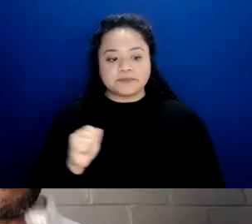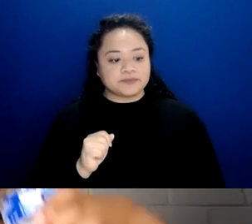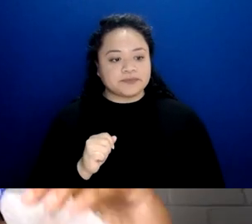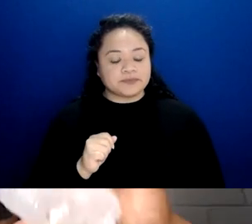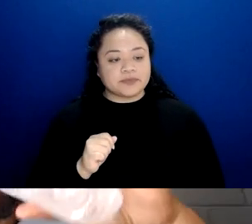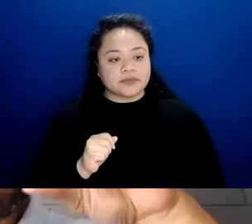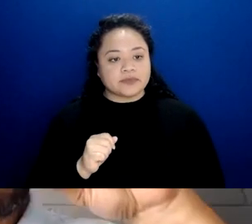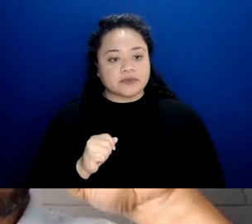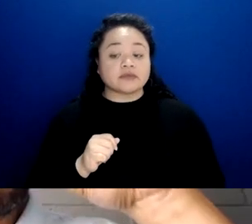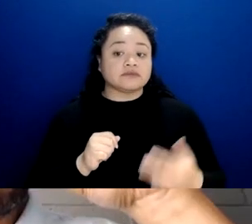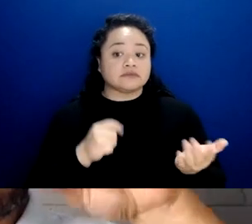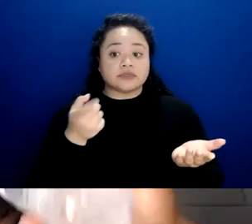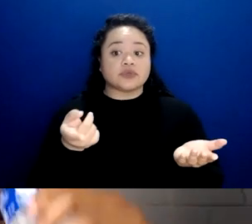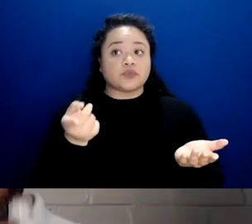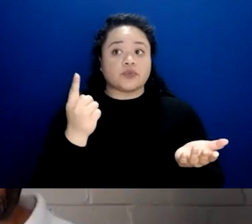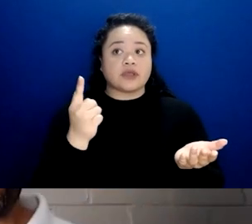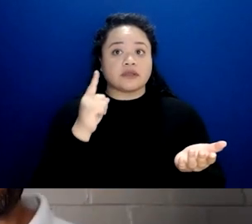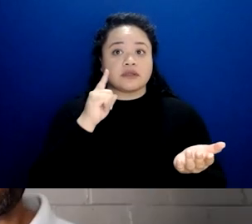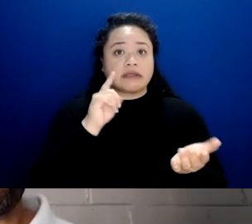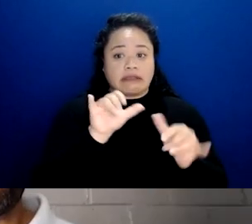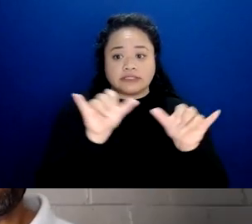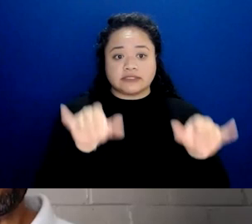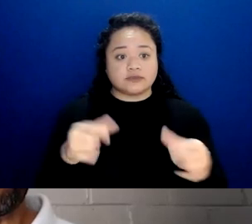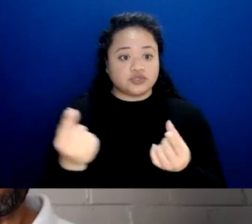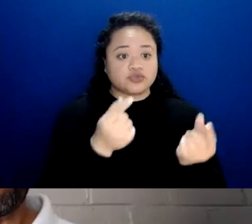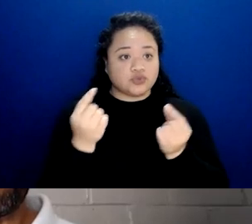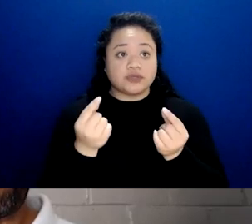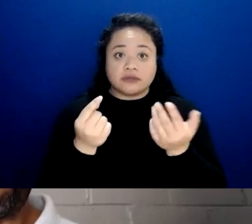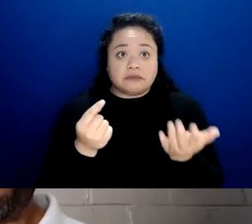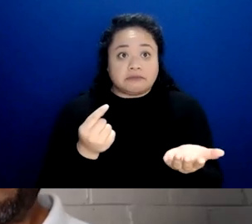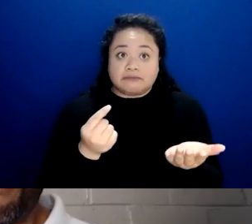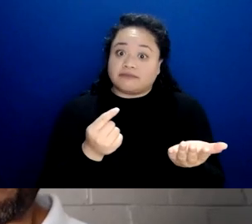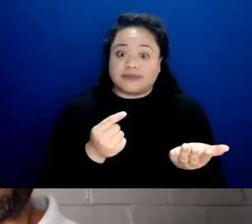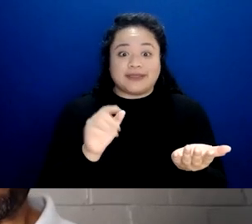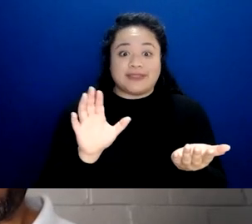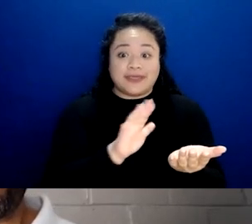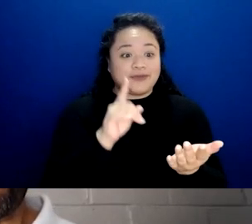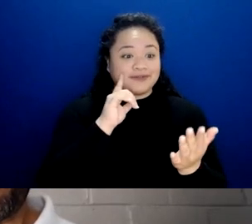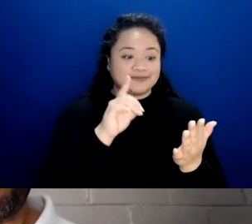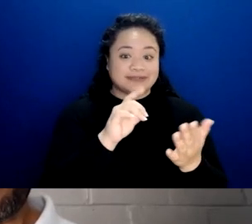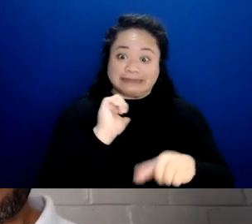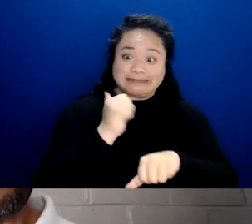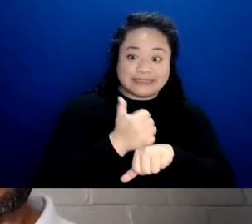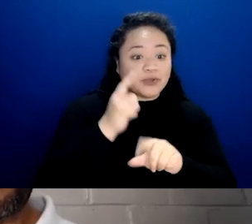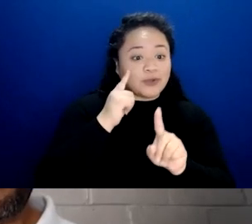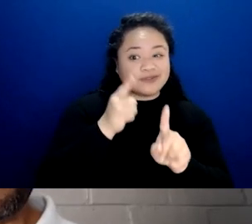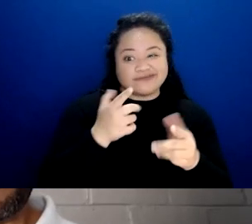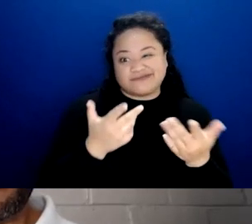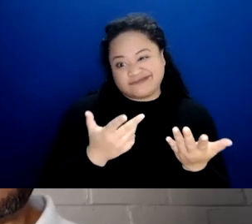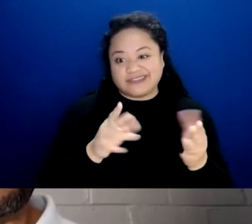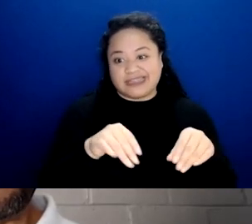argued that they work very well at what they're intended to do, which is sometimes perpetuate more harm. And our systems do criminalize trauma